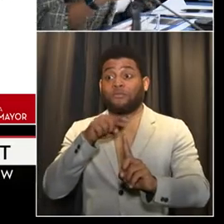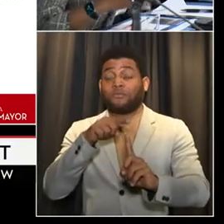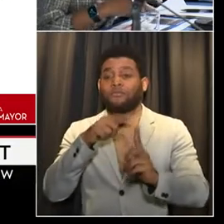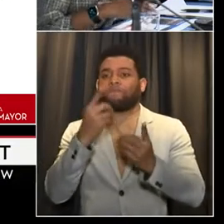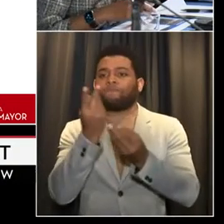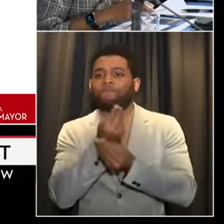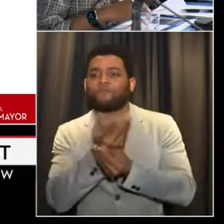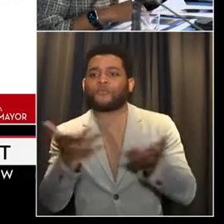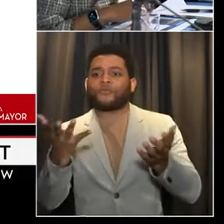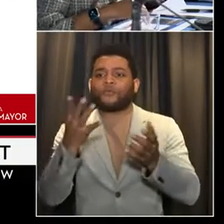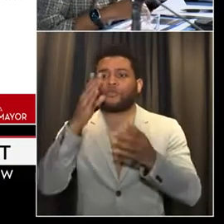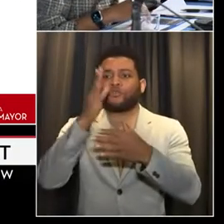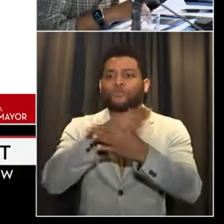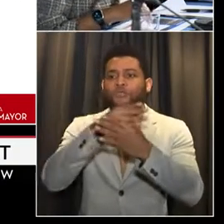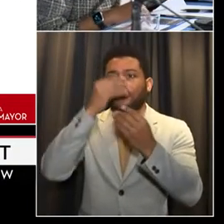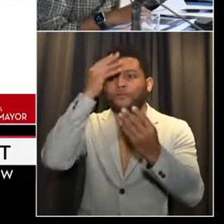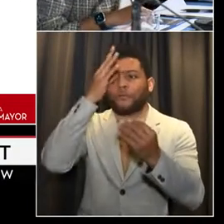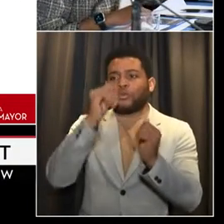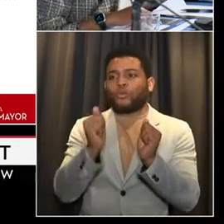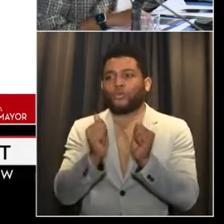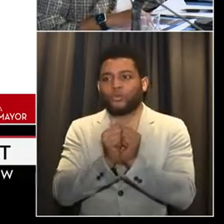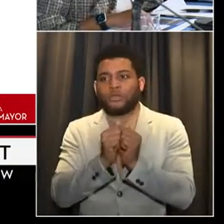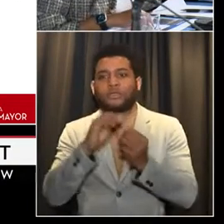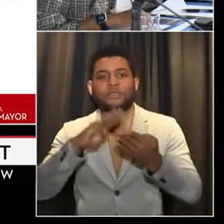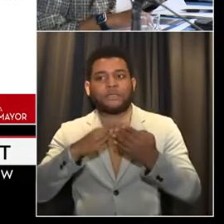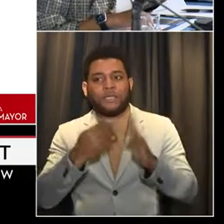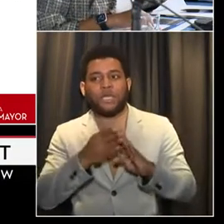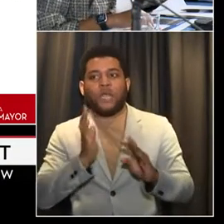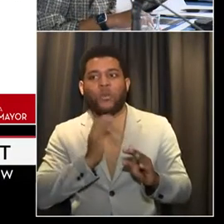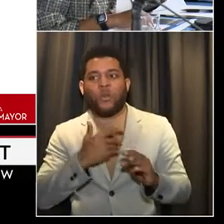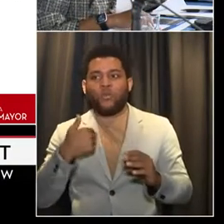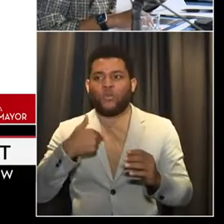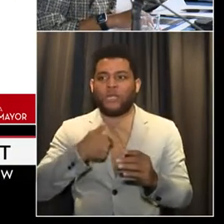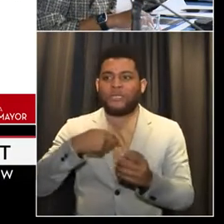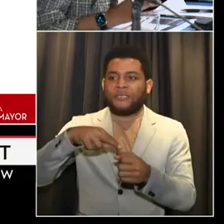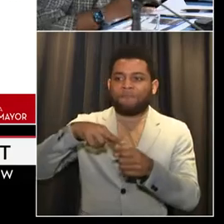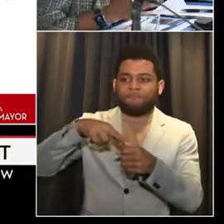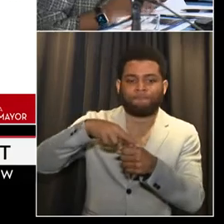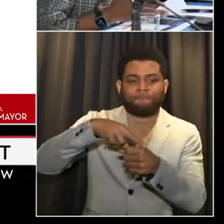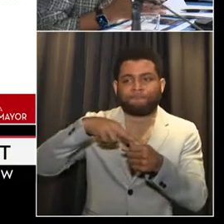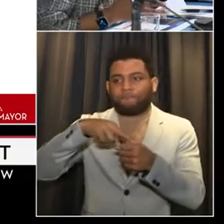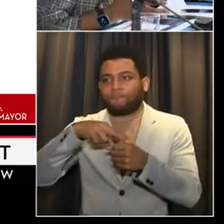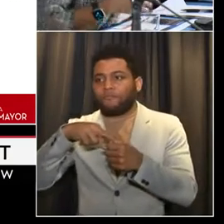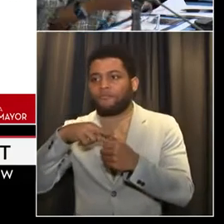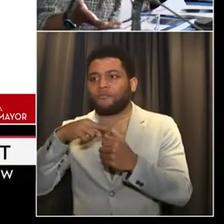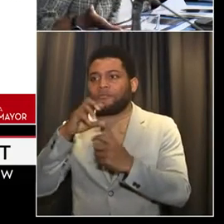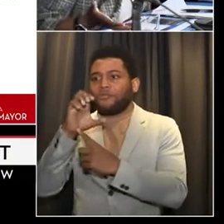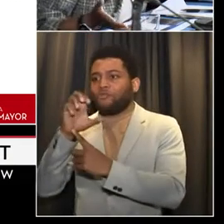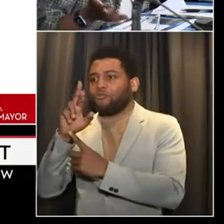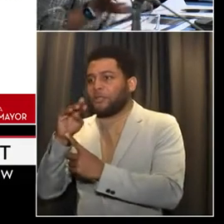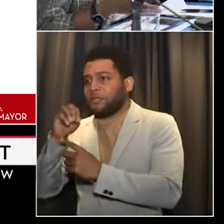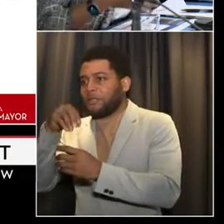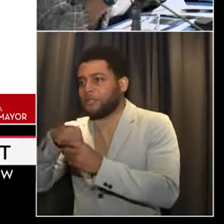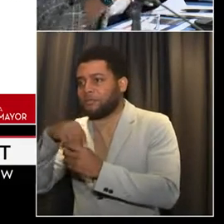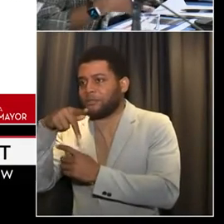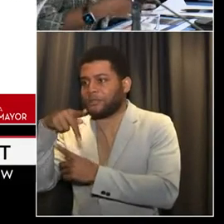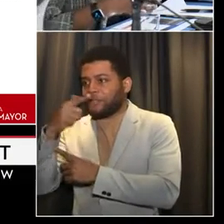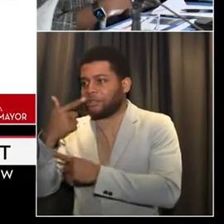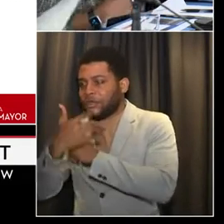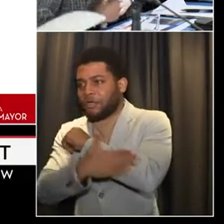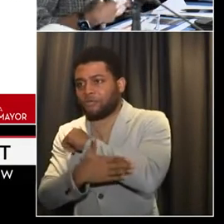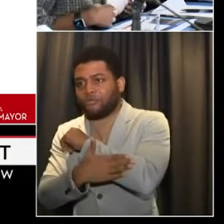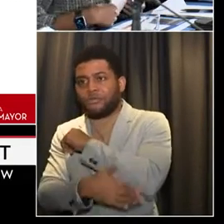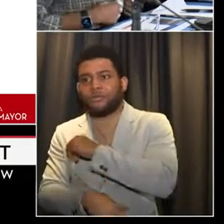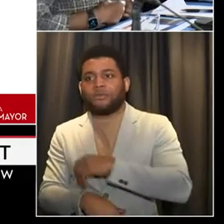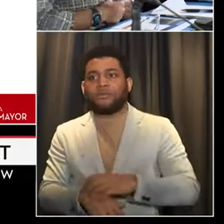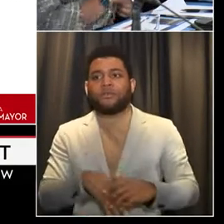and where, the crime or the issues in PG County don't stop at PG County or Fairfax County. That we